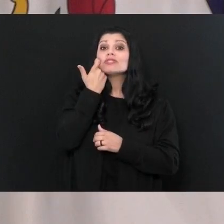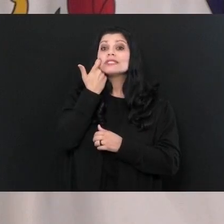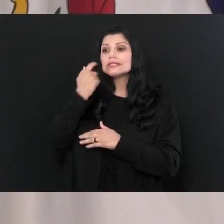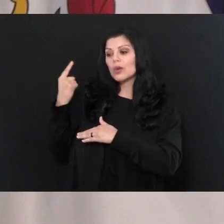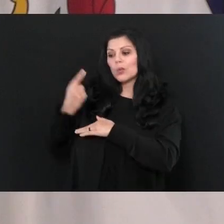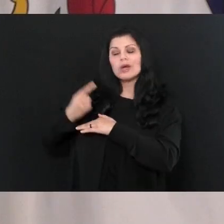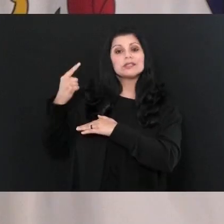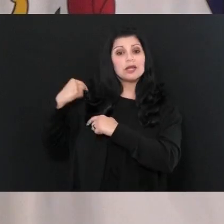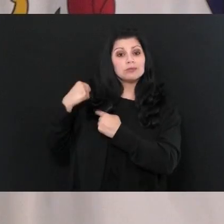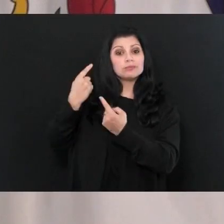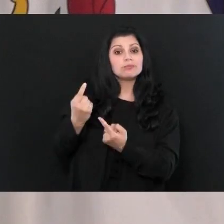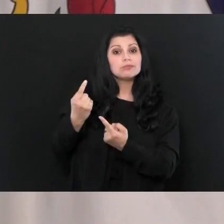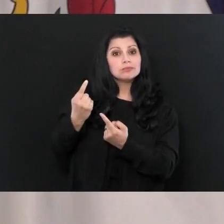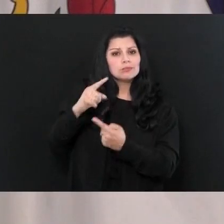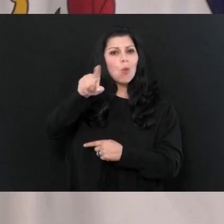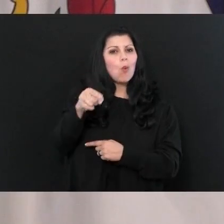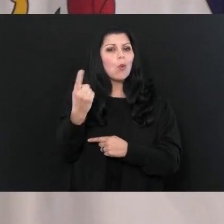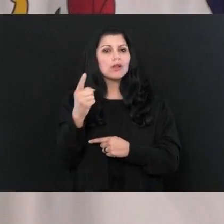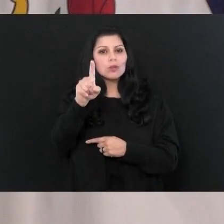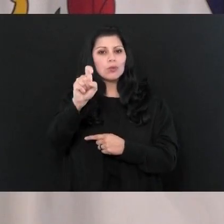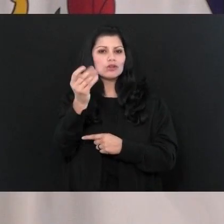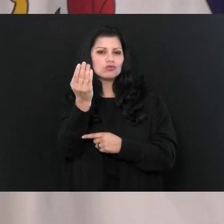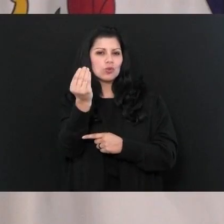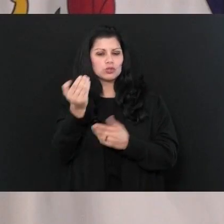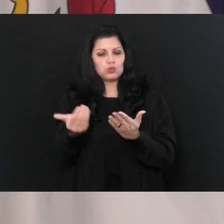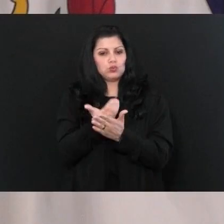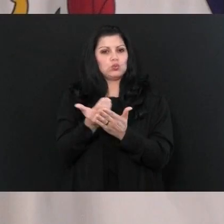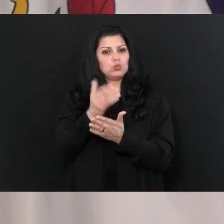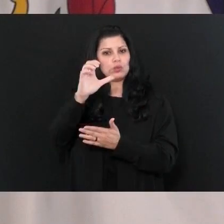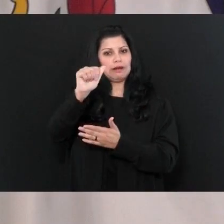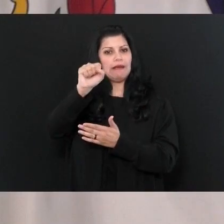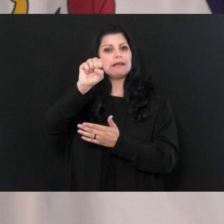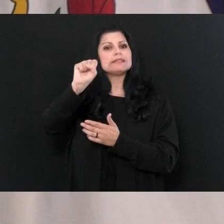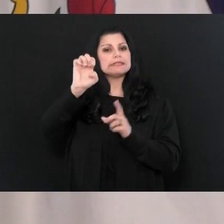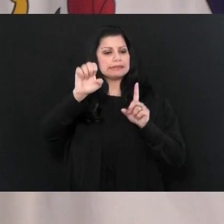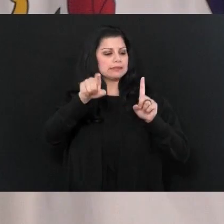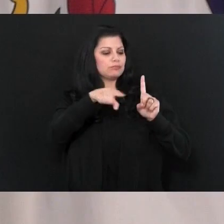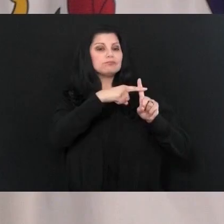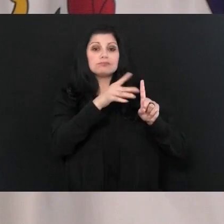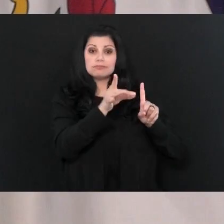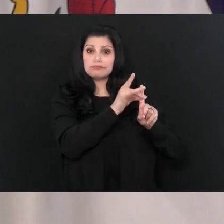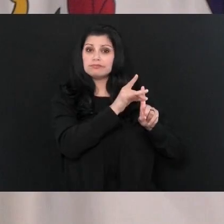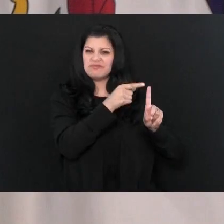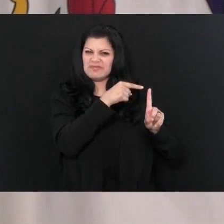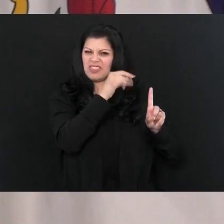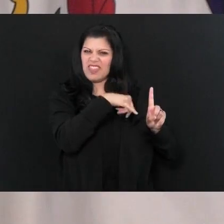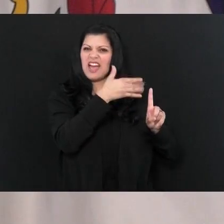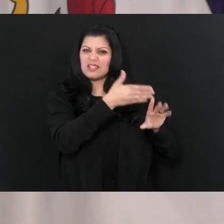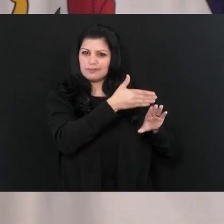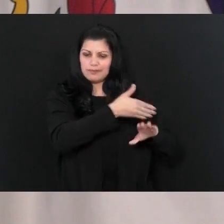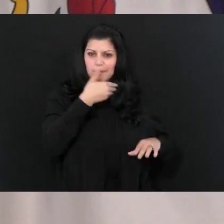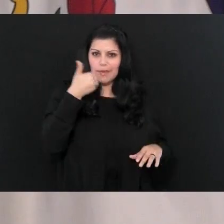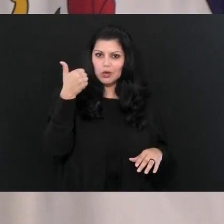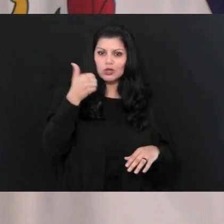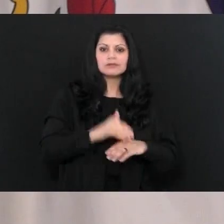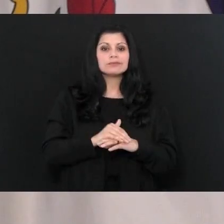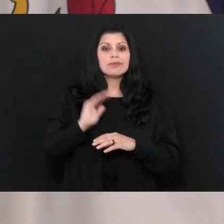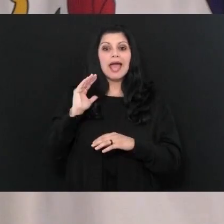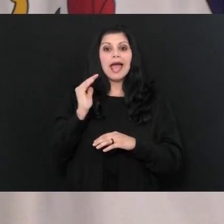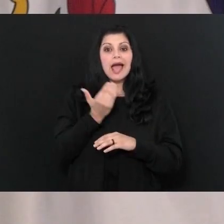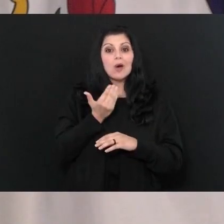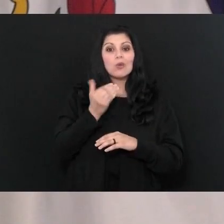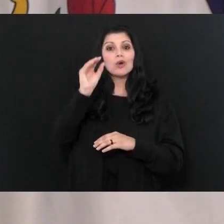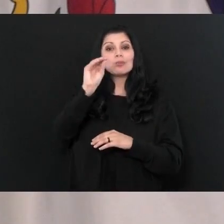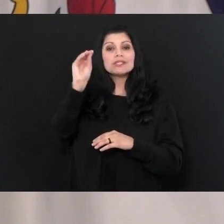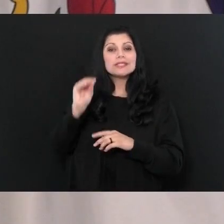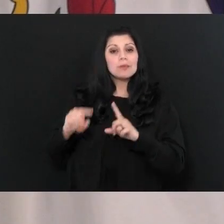had 114 new cases. That's a whole lot better. Our daily percent